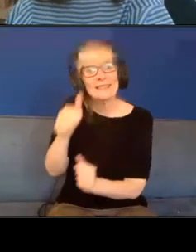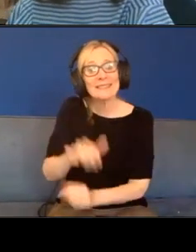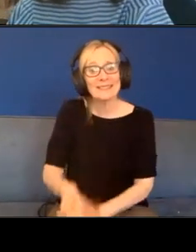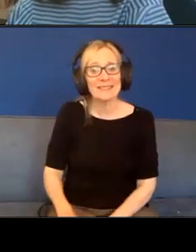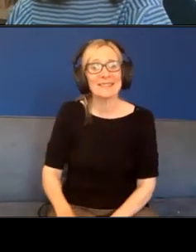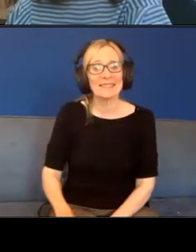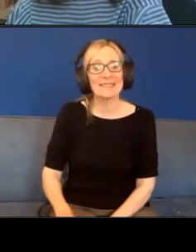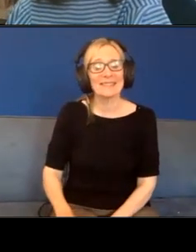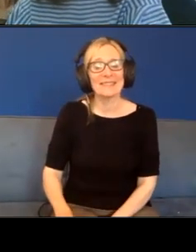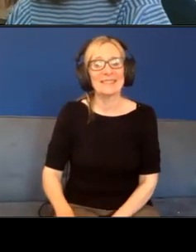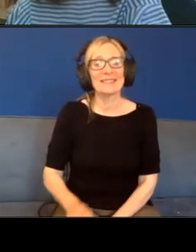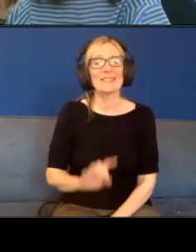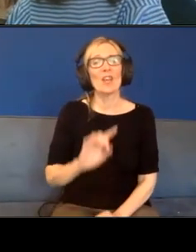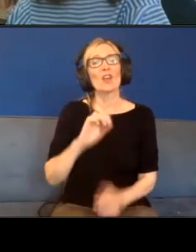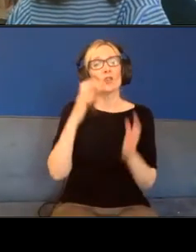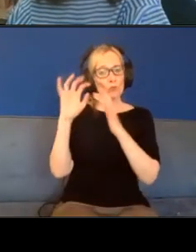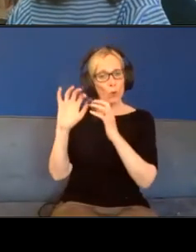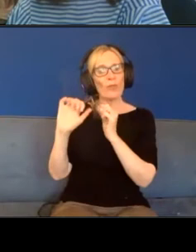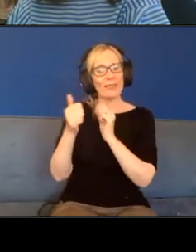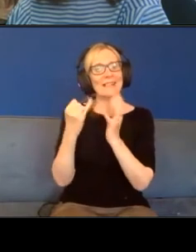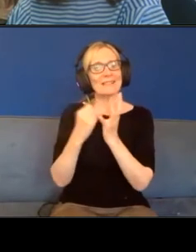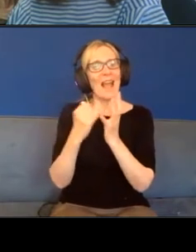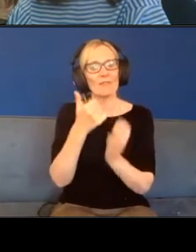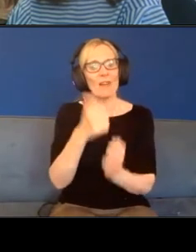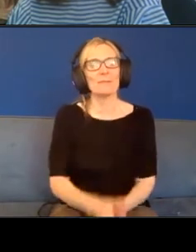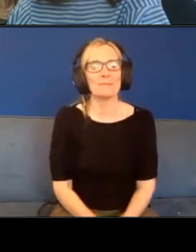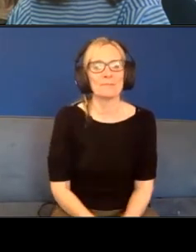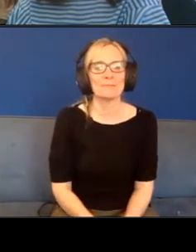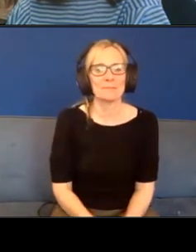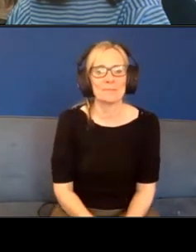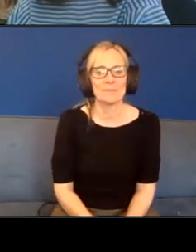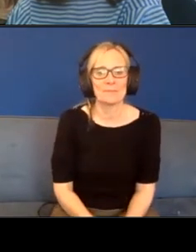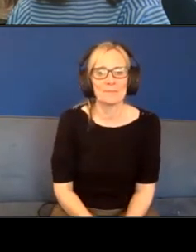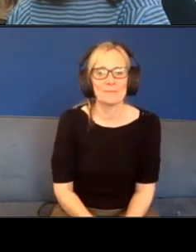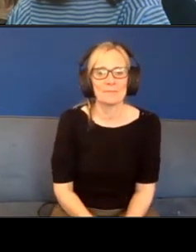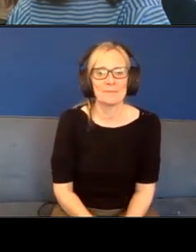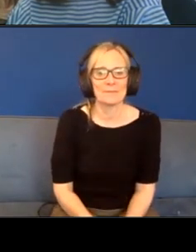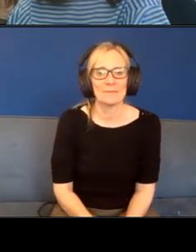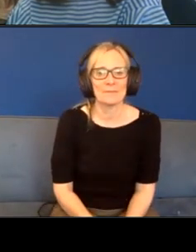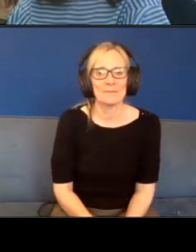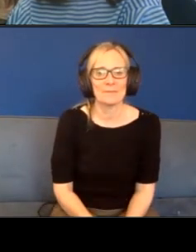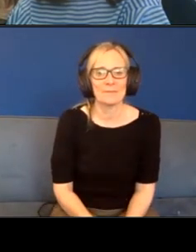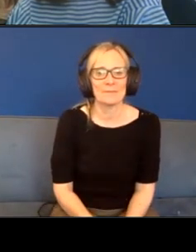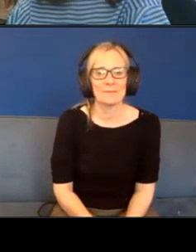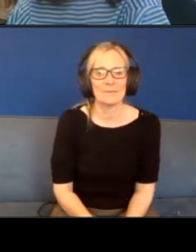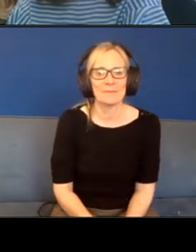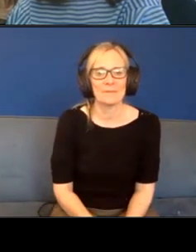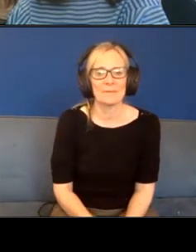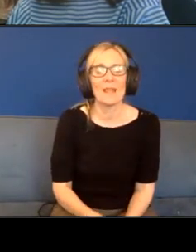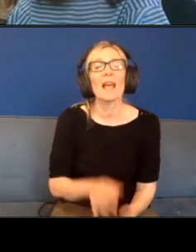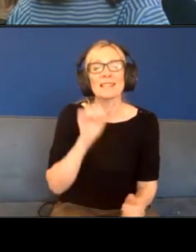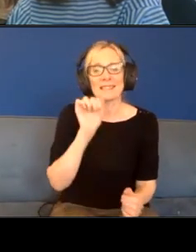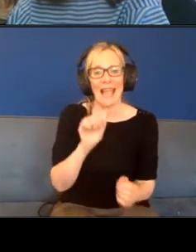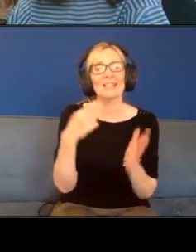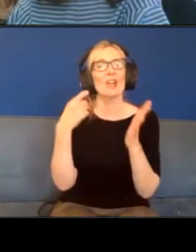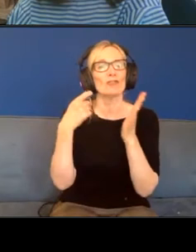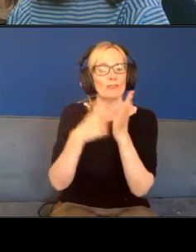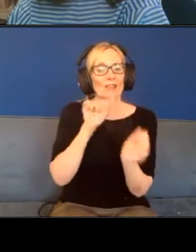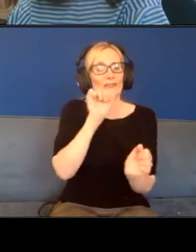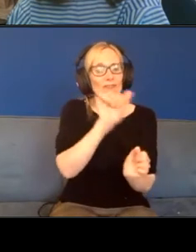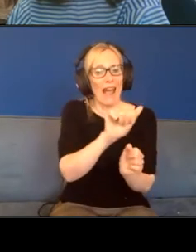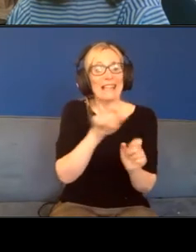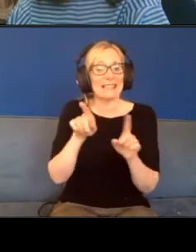and then we'll go to Sarah. I just want to briefly say that yes, Rachel's right, and Deborah, you're right, there